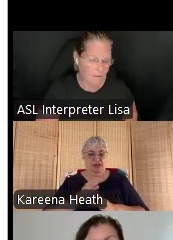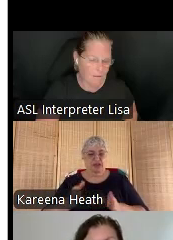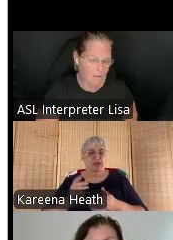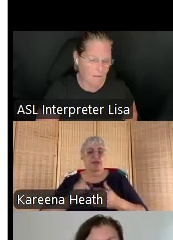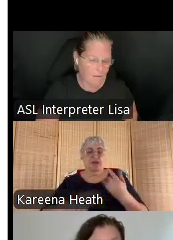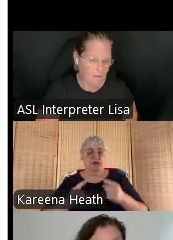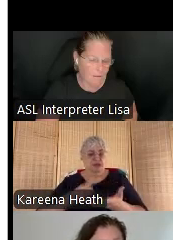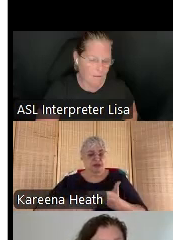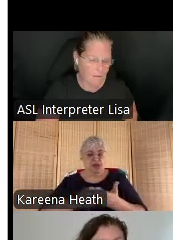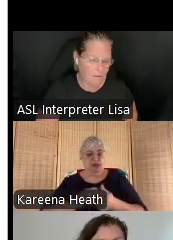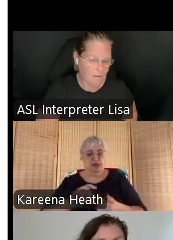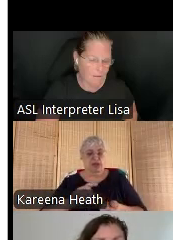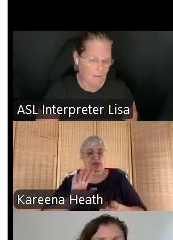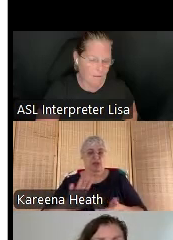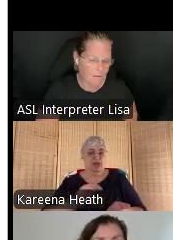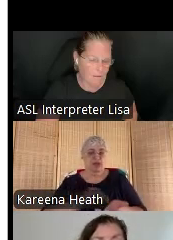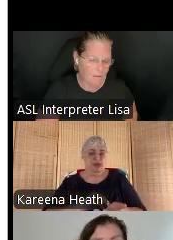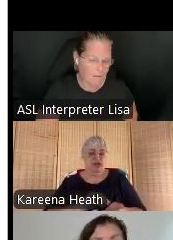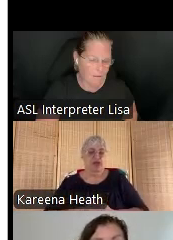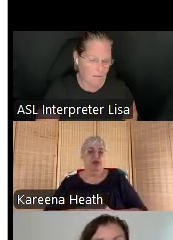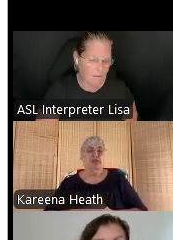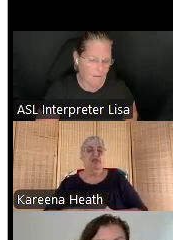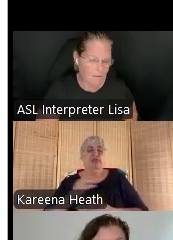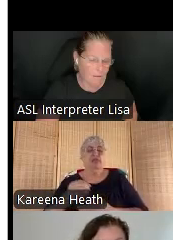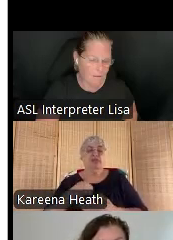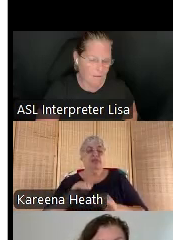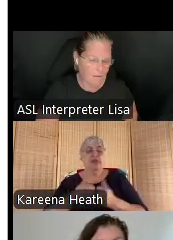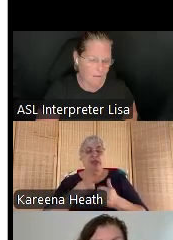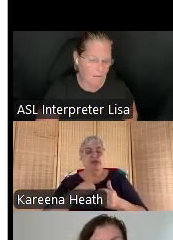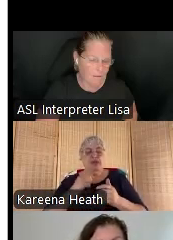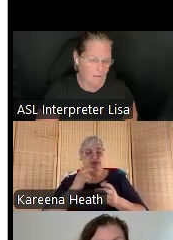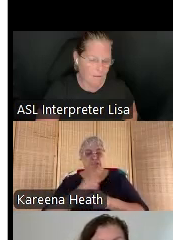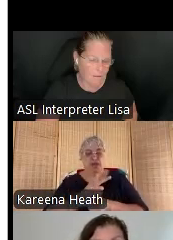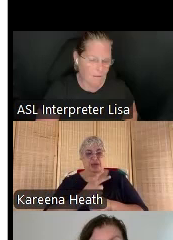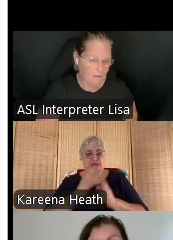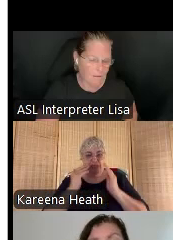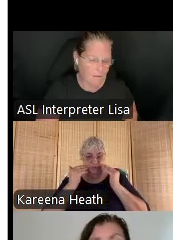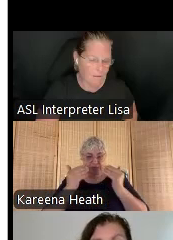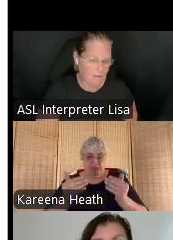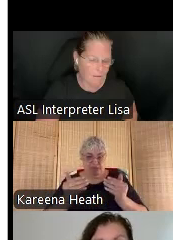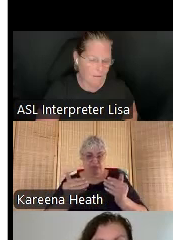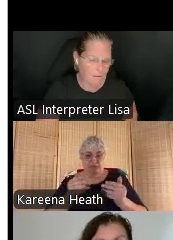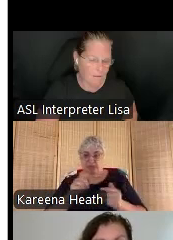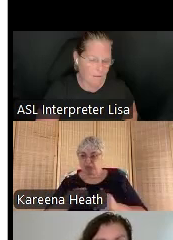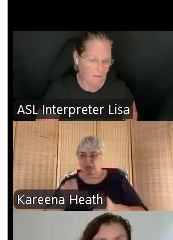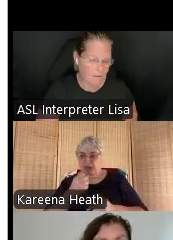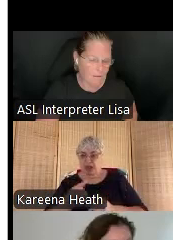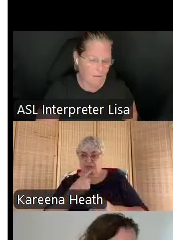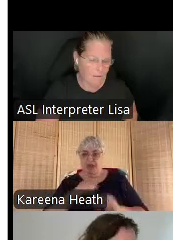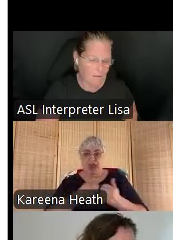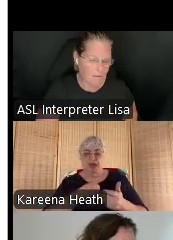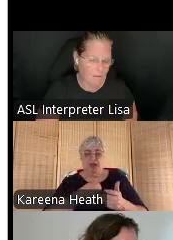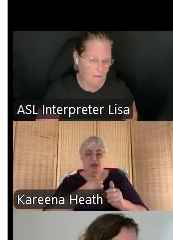you discussed it with healthcare providers? And how do you keep track of medications if you are taking